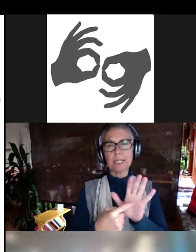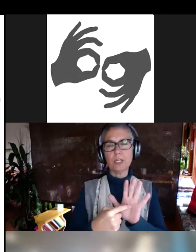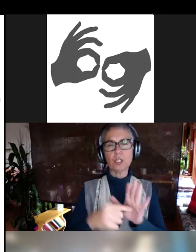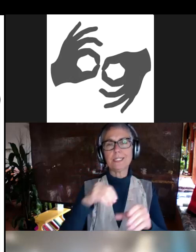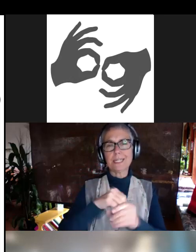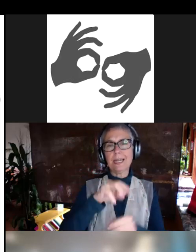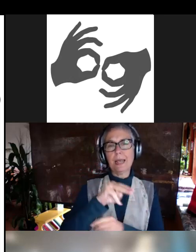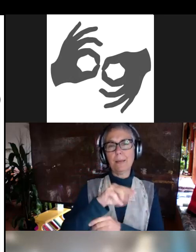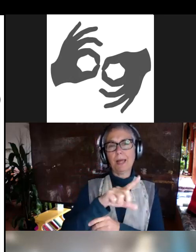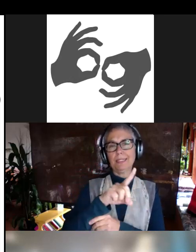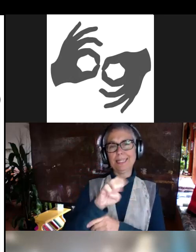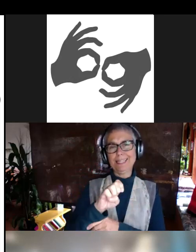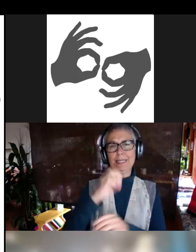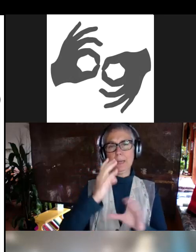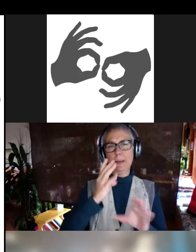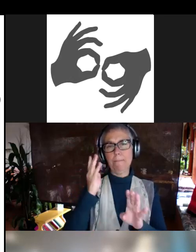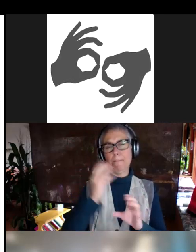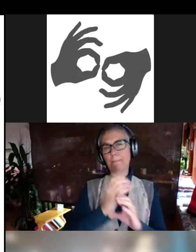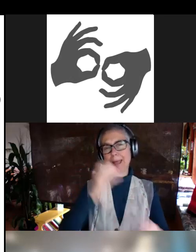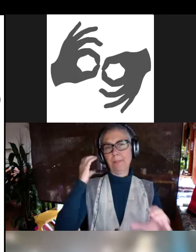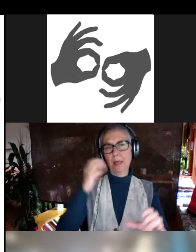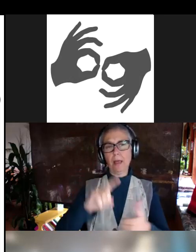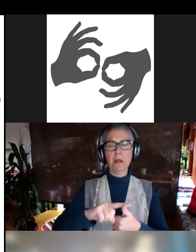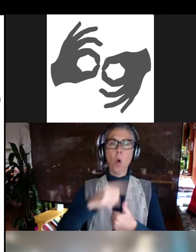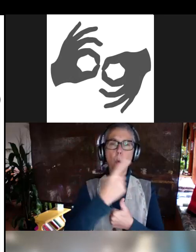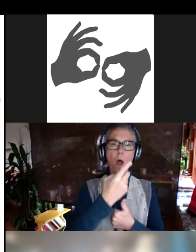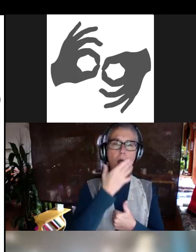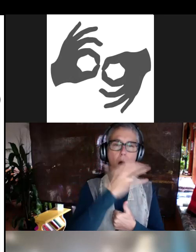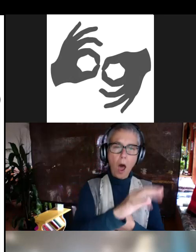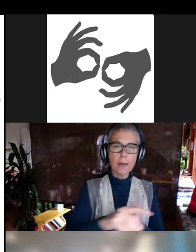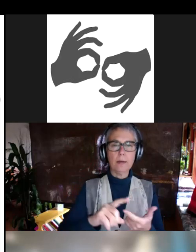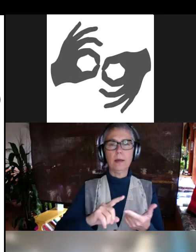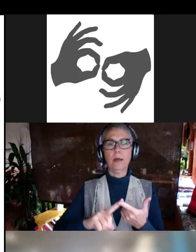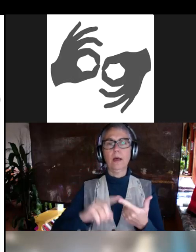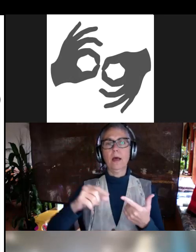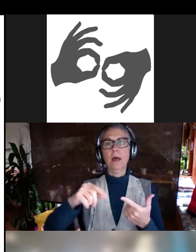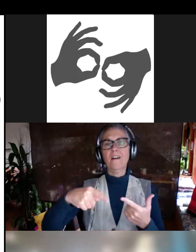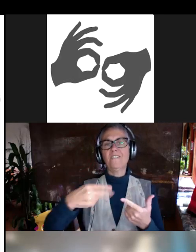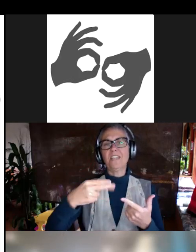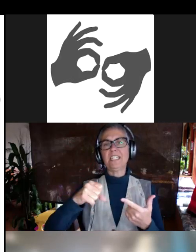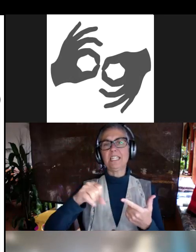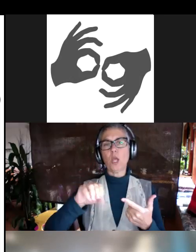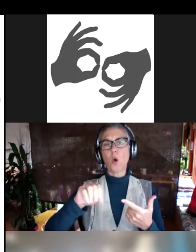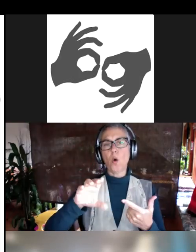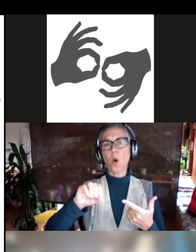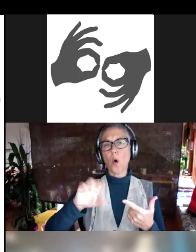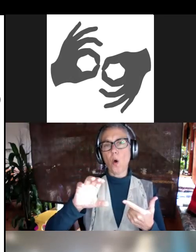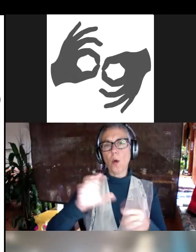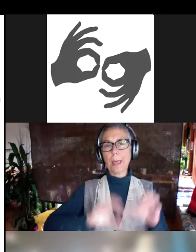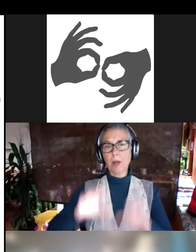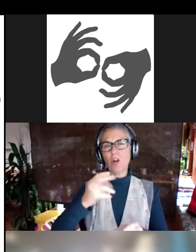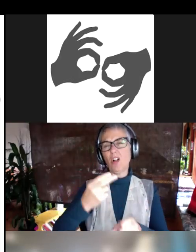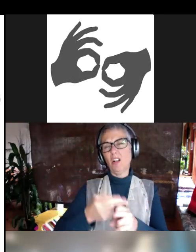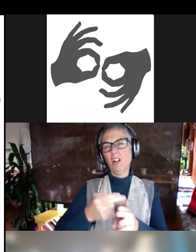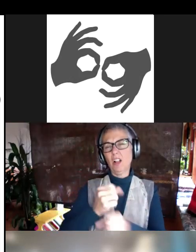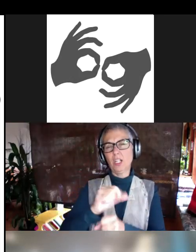to look at one hot as a baseline, a physicochemical, which will be referred to as Georgiev, and then learned encodings, which will